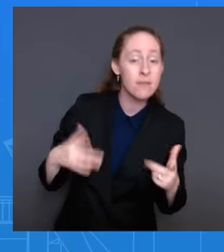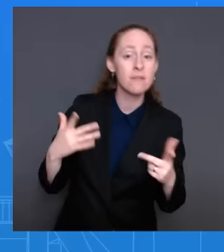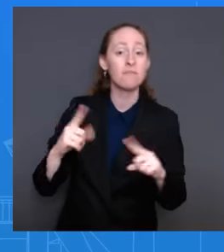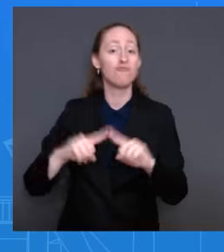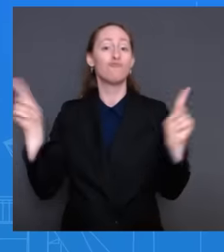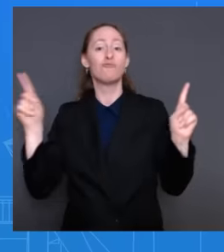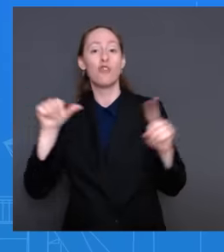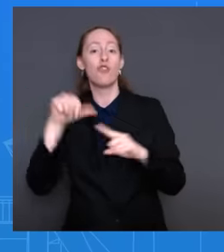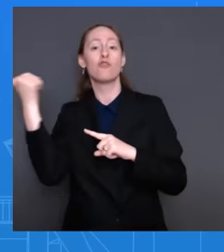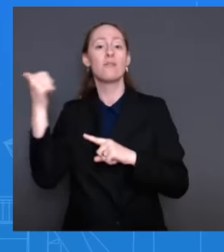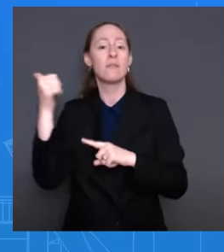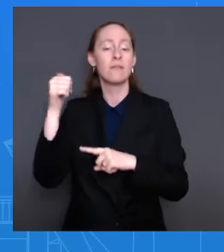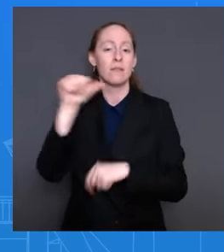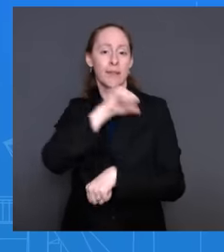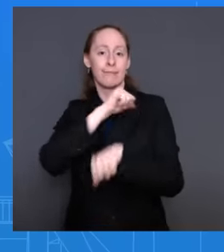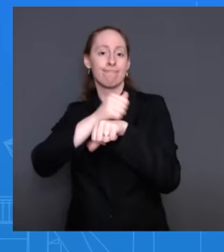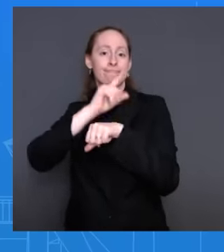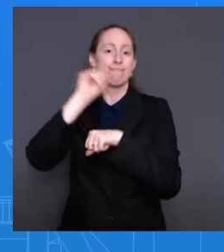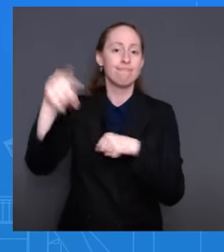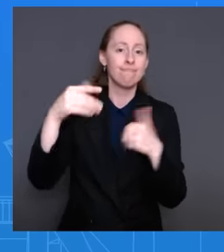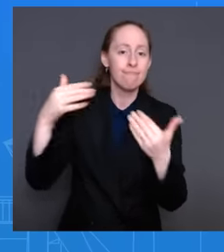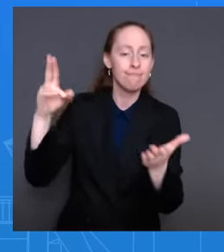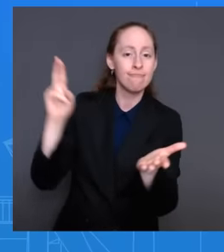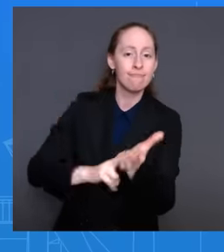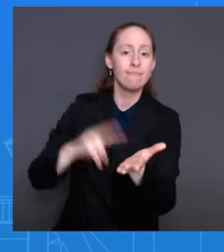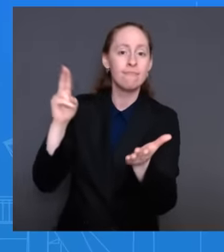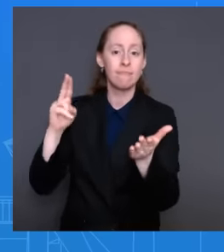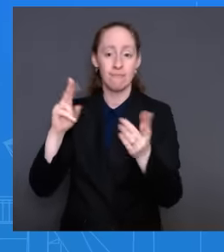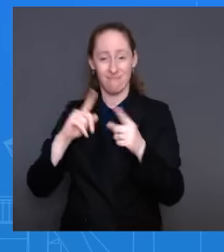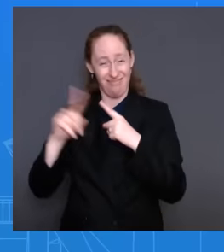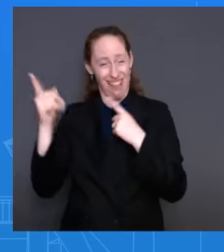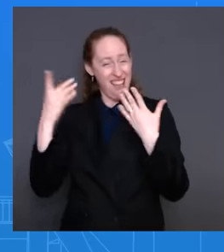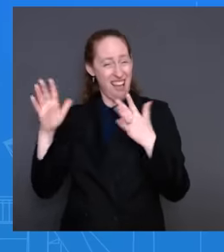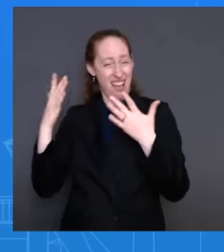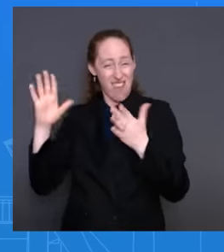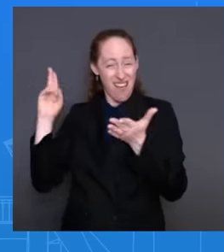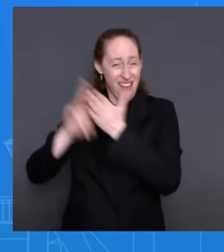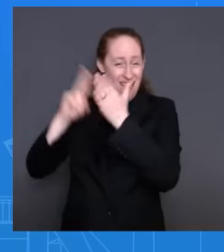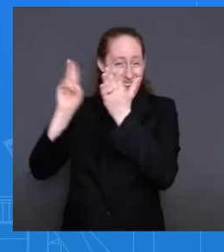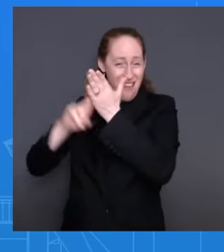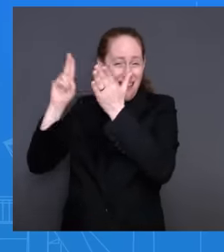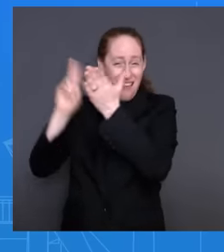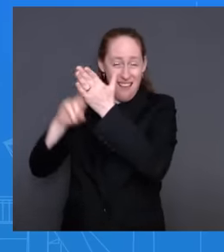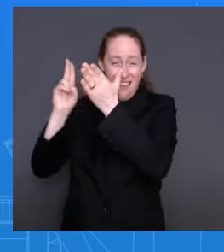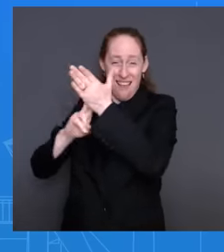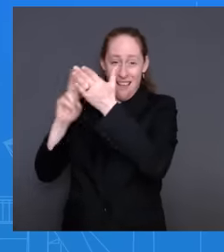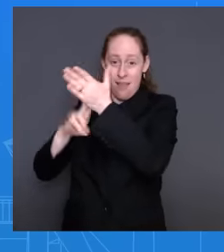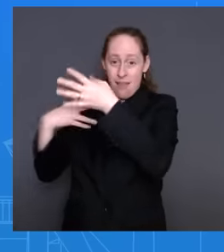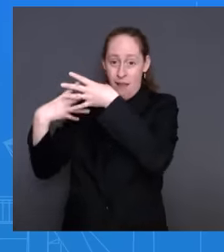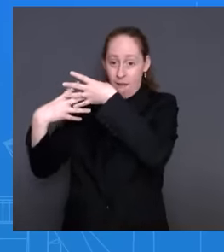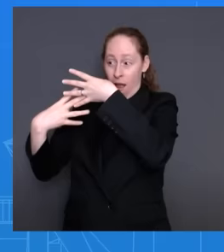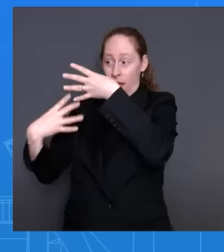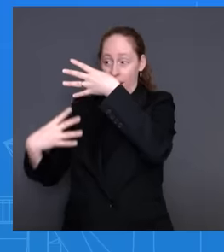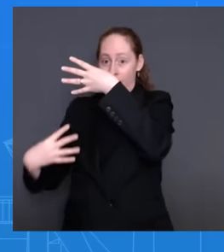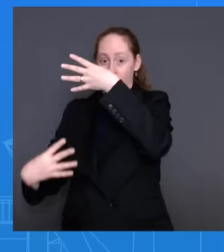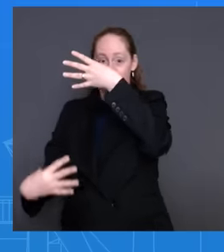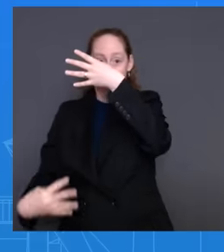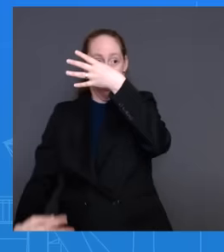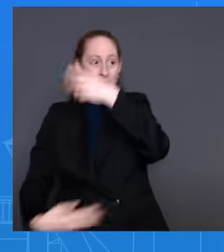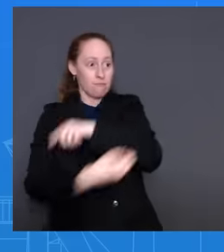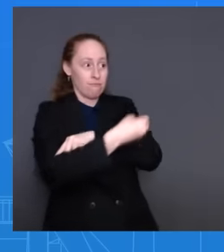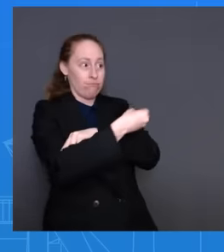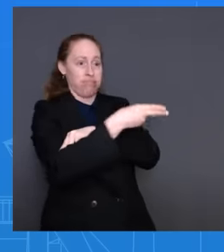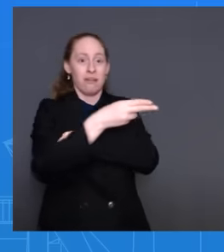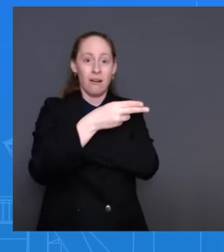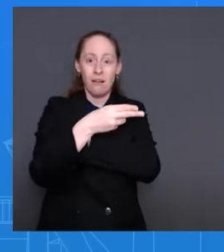more executive actions at this point than any other president, but it's not up to him alone. He cannot do this alone.